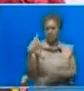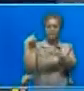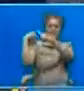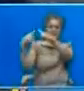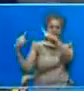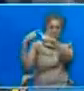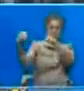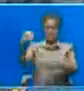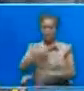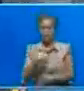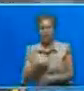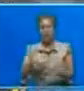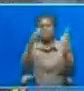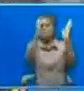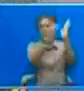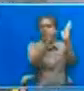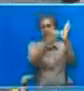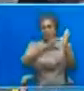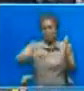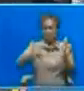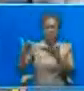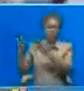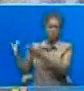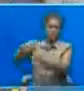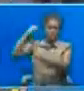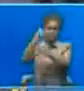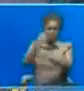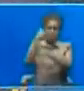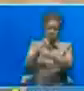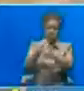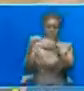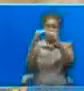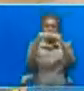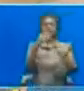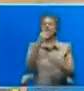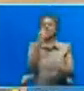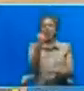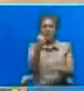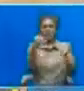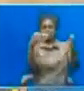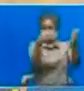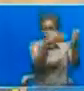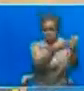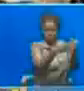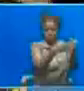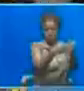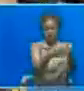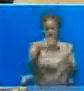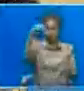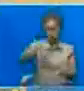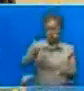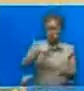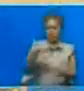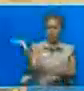experiences. In Machakos County, operations at the Machakos Level 5 Hospital came to a standstill for the better part of the